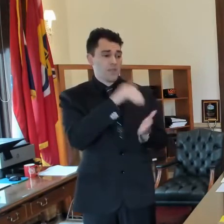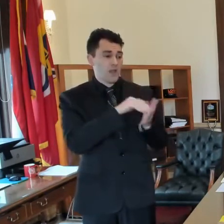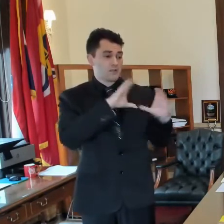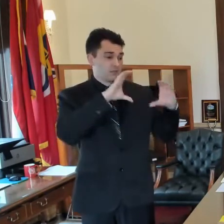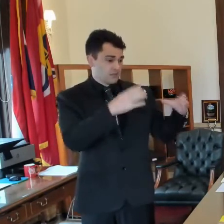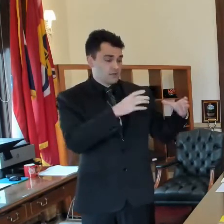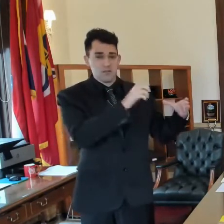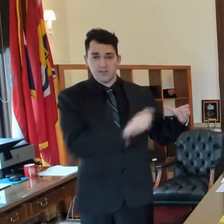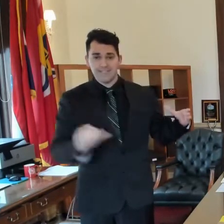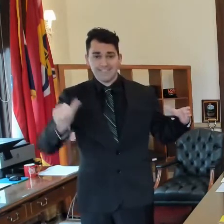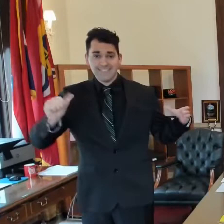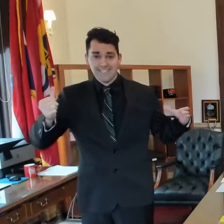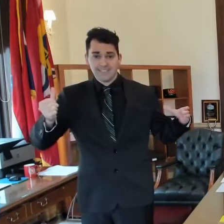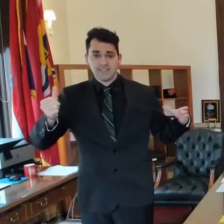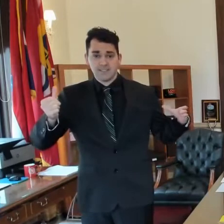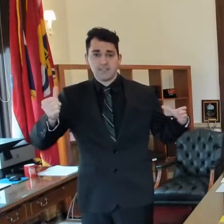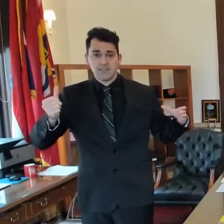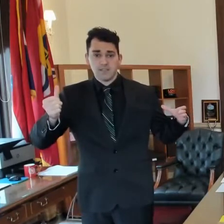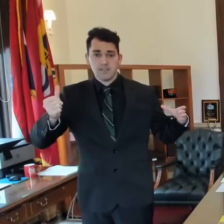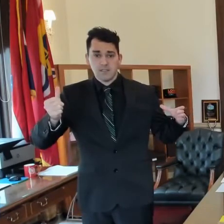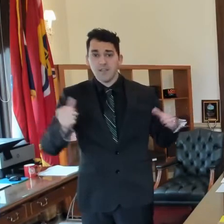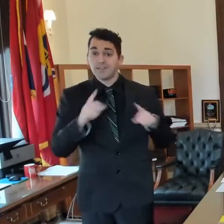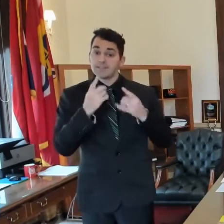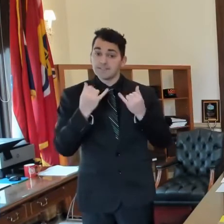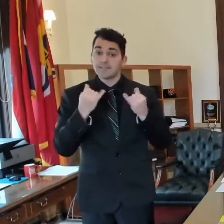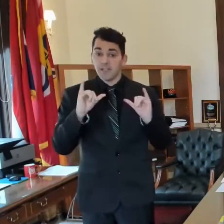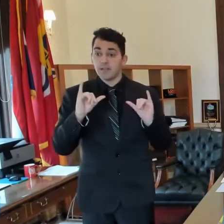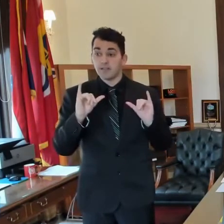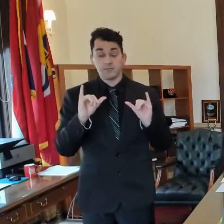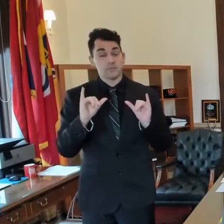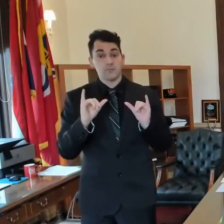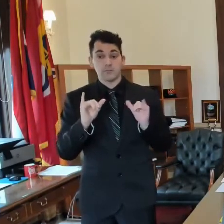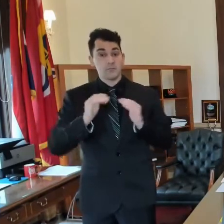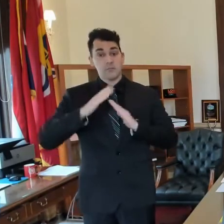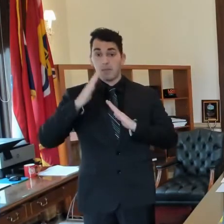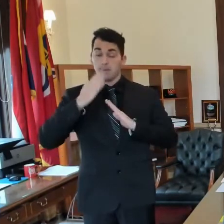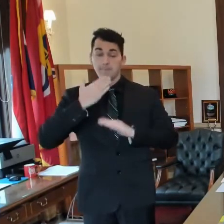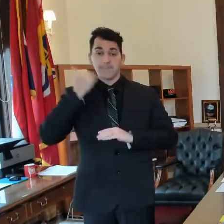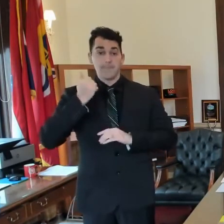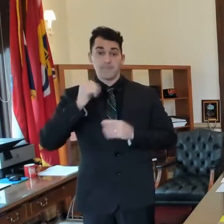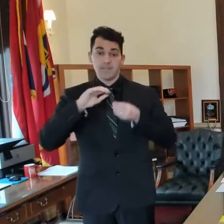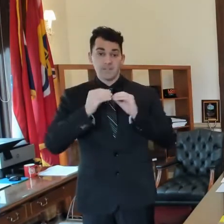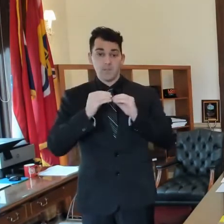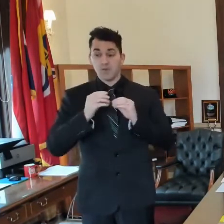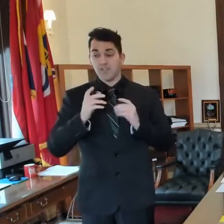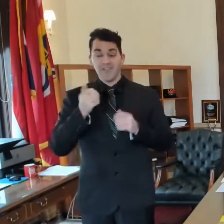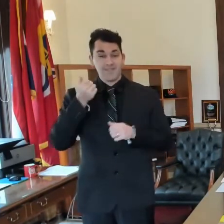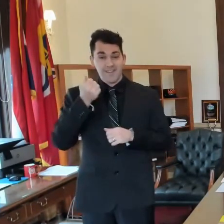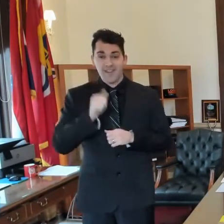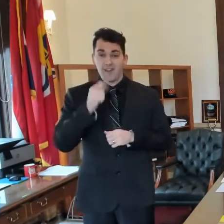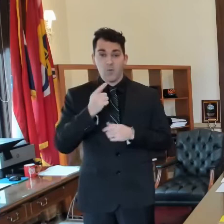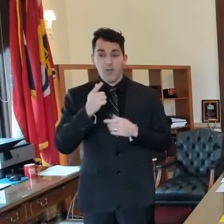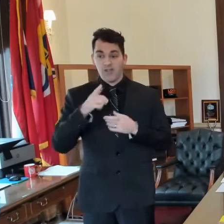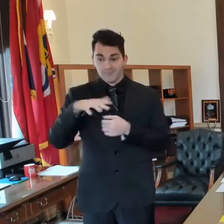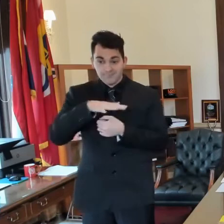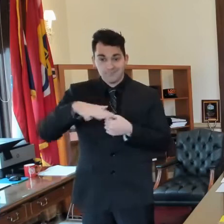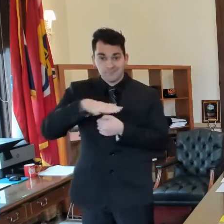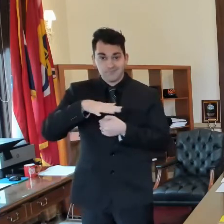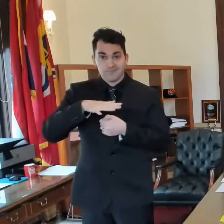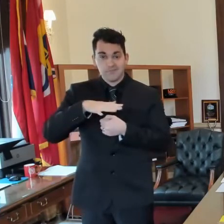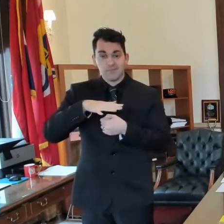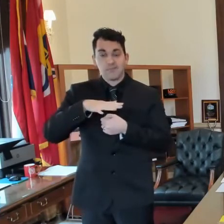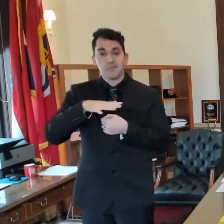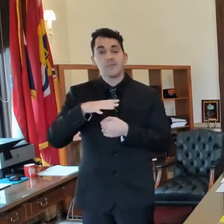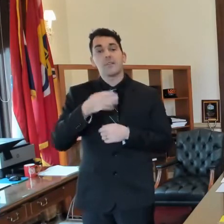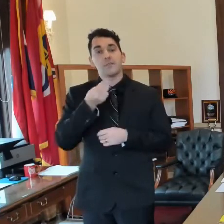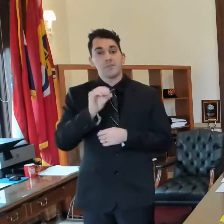Still best numbers of any county in the region. But nevertheless, we were down